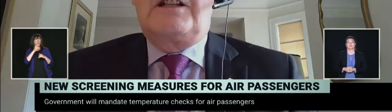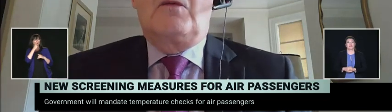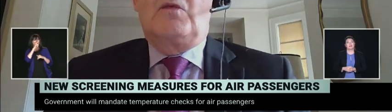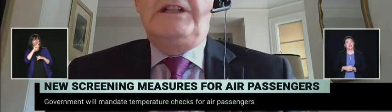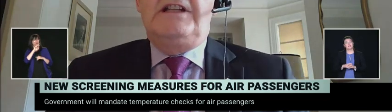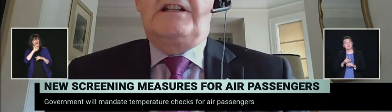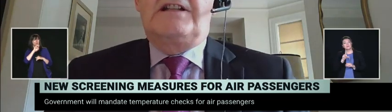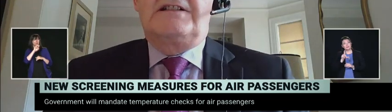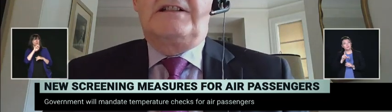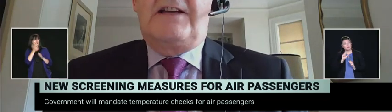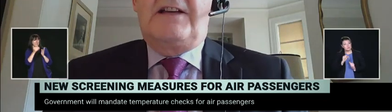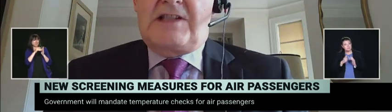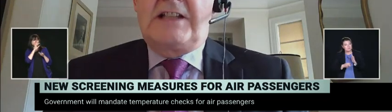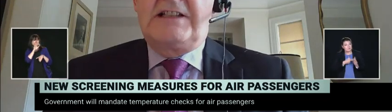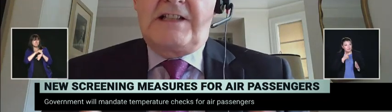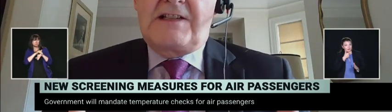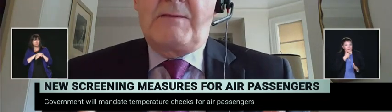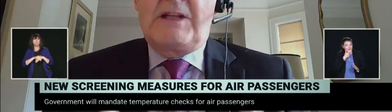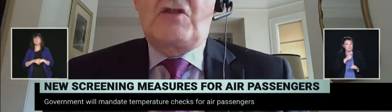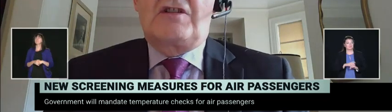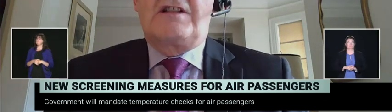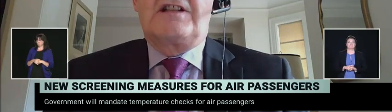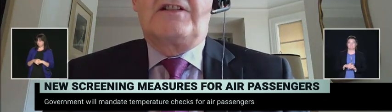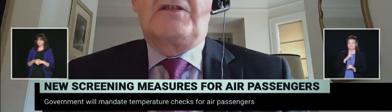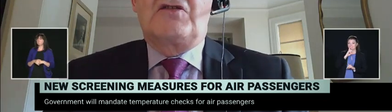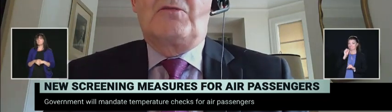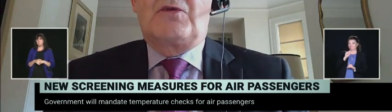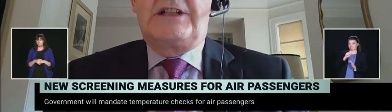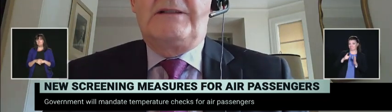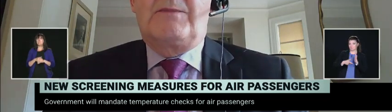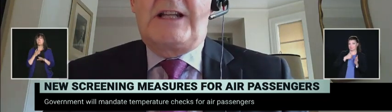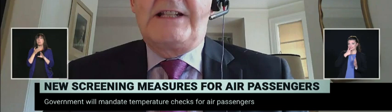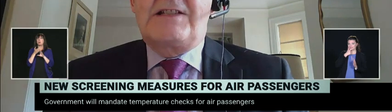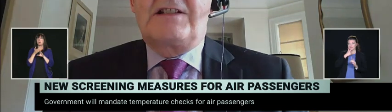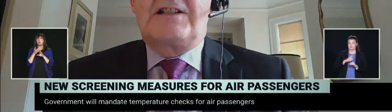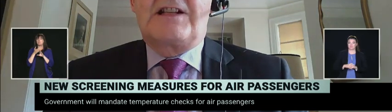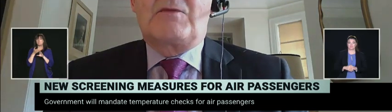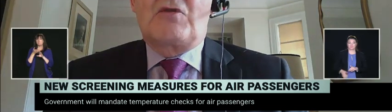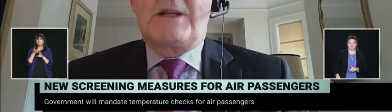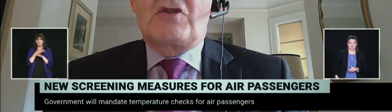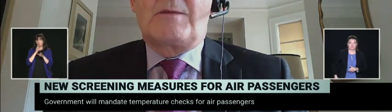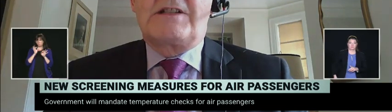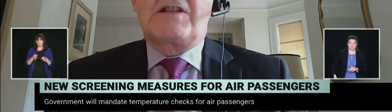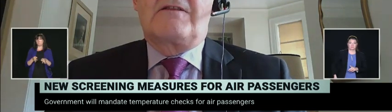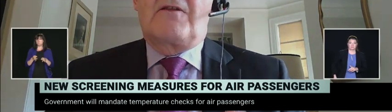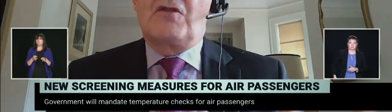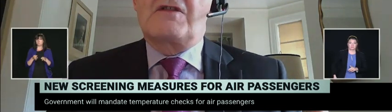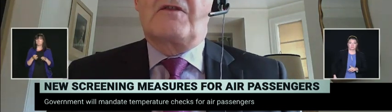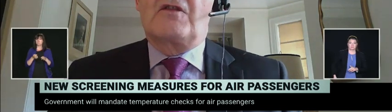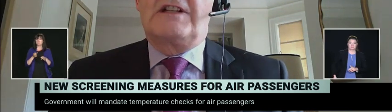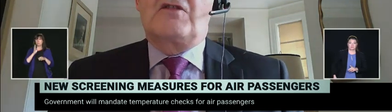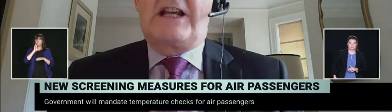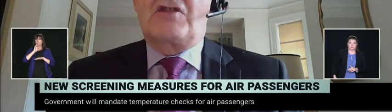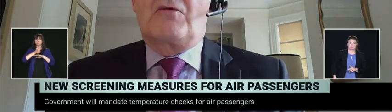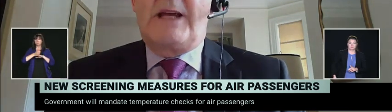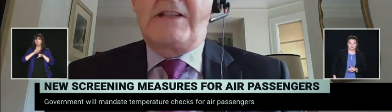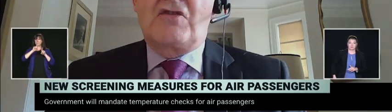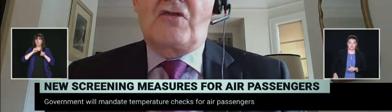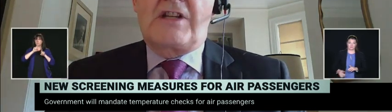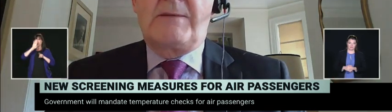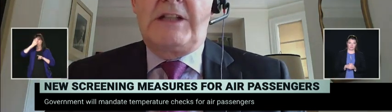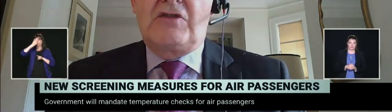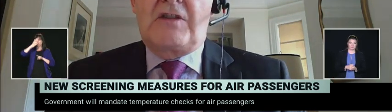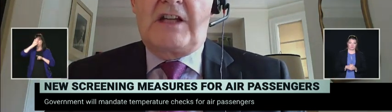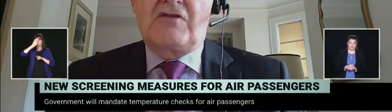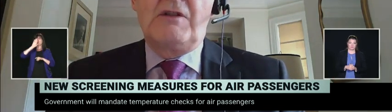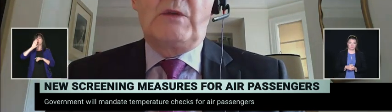Yes, we have decided, as I mentioned, to put in place temperature measurements first for international